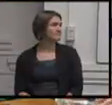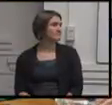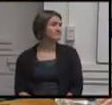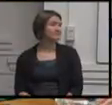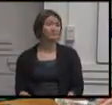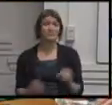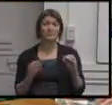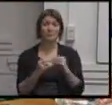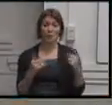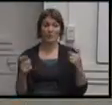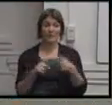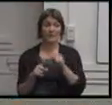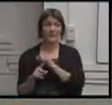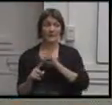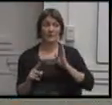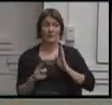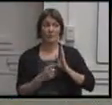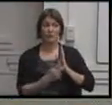Other questions from the board?